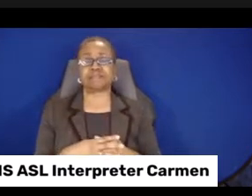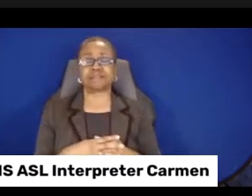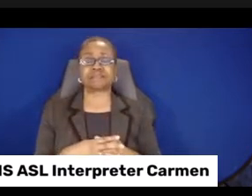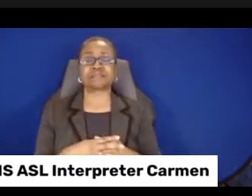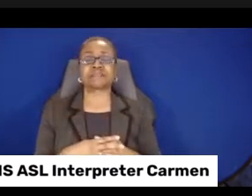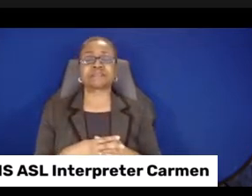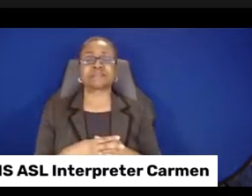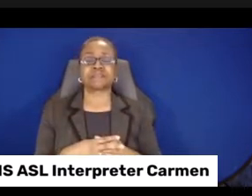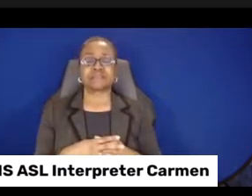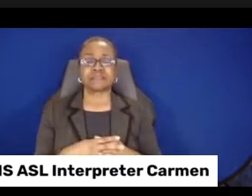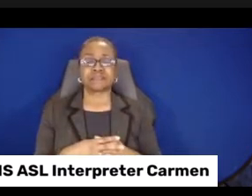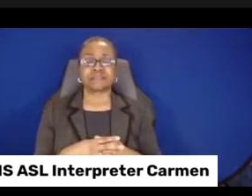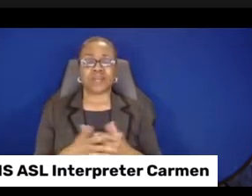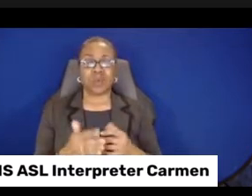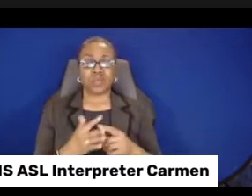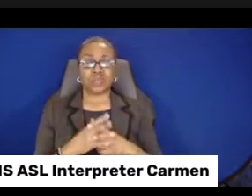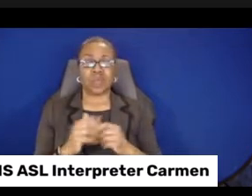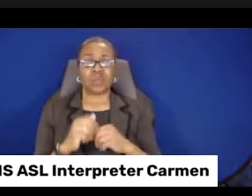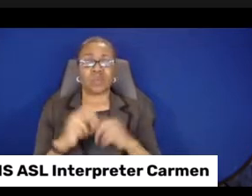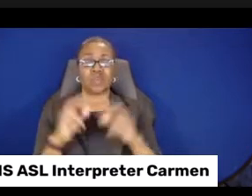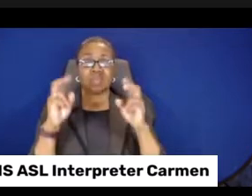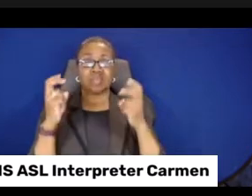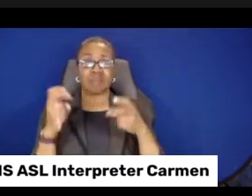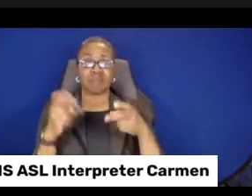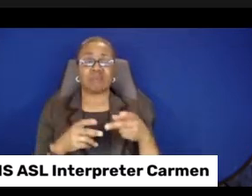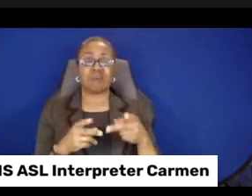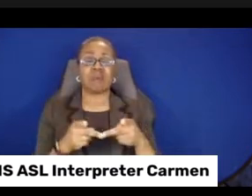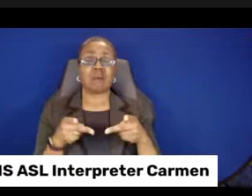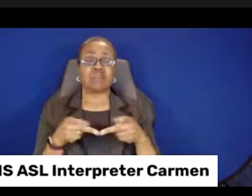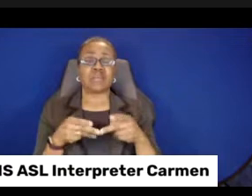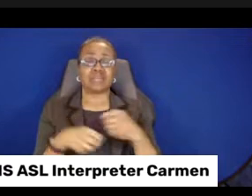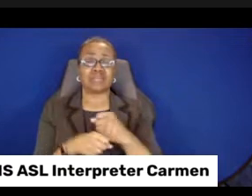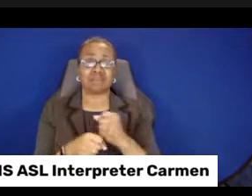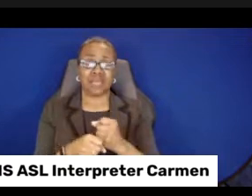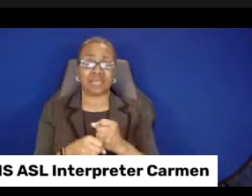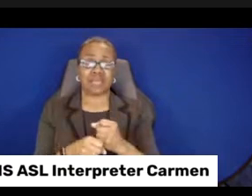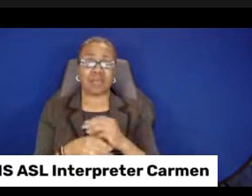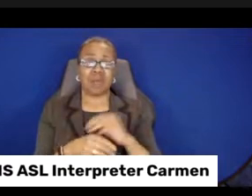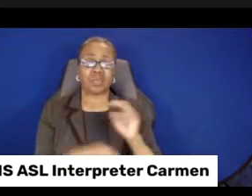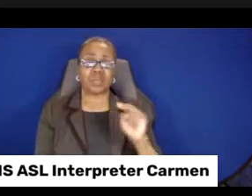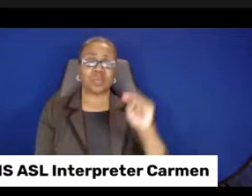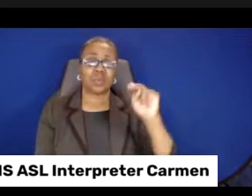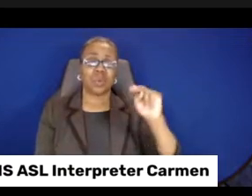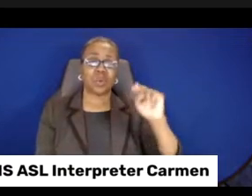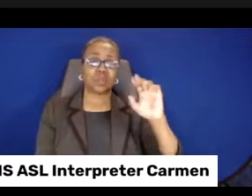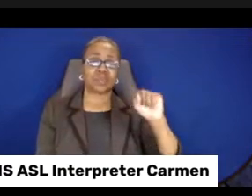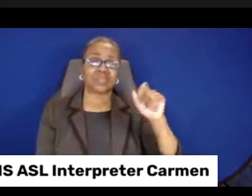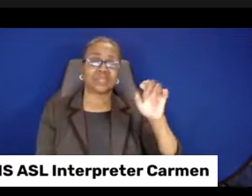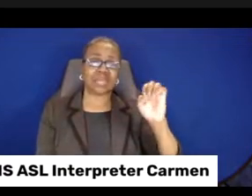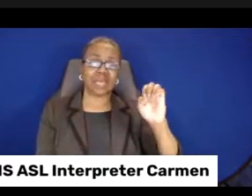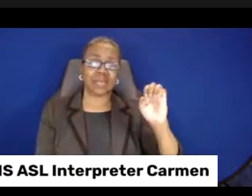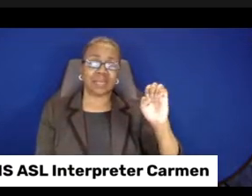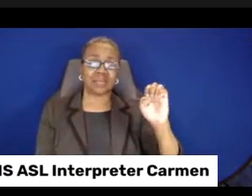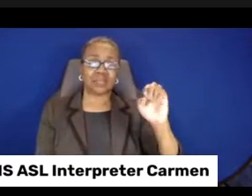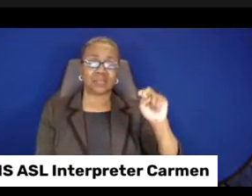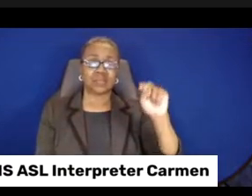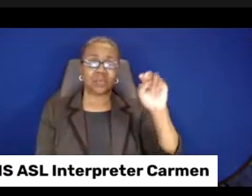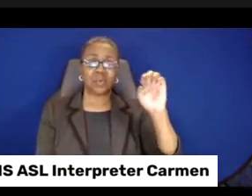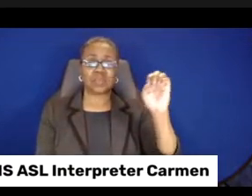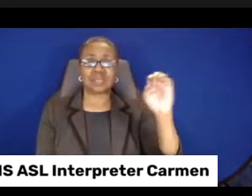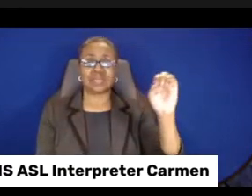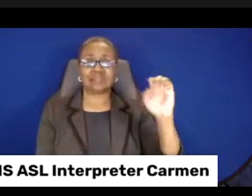So I want to start with the theme of placemaking on the north side, so the northeast